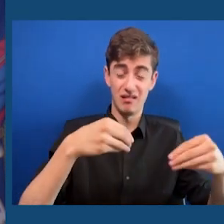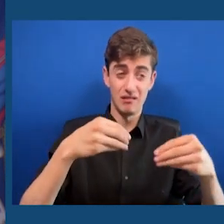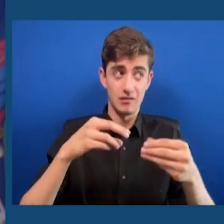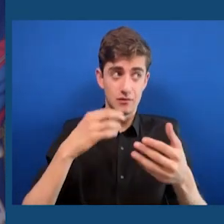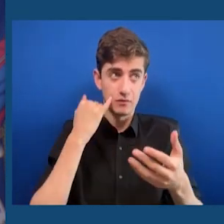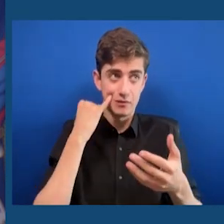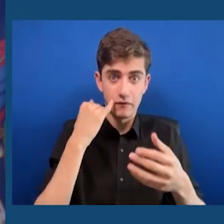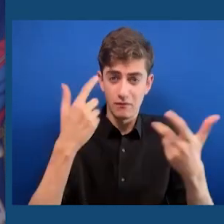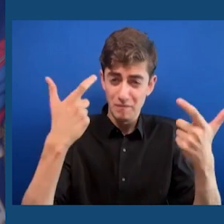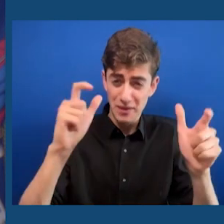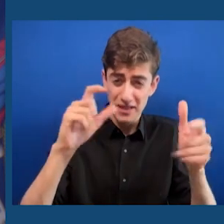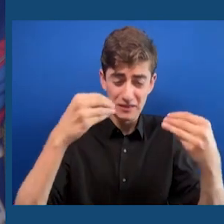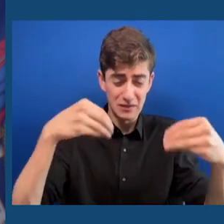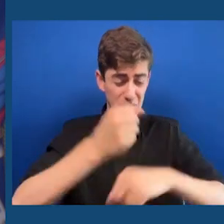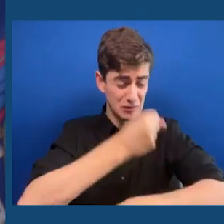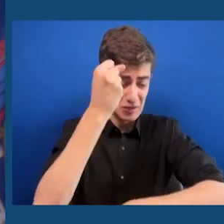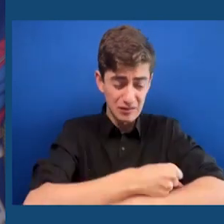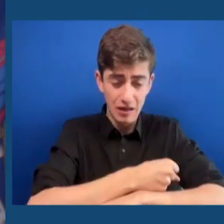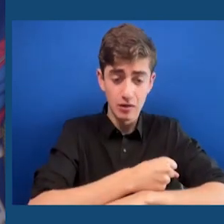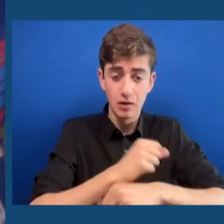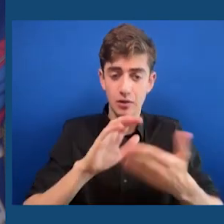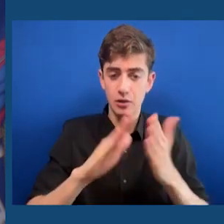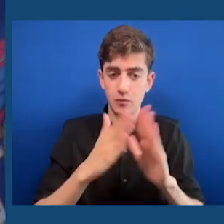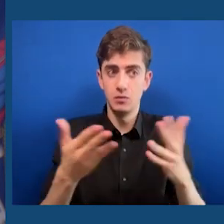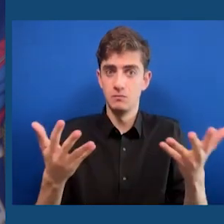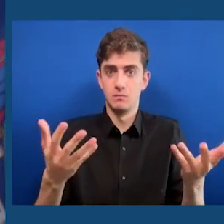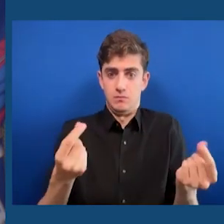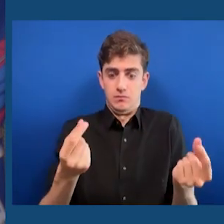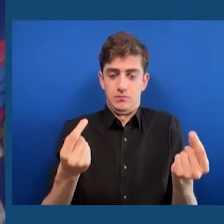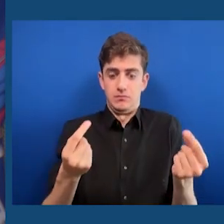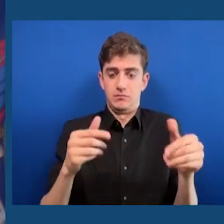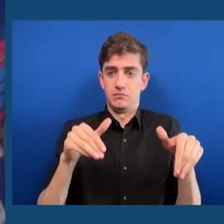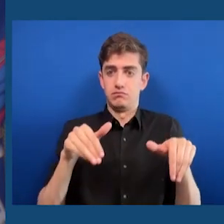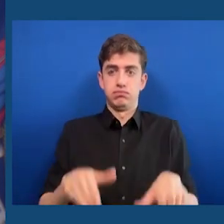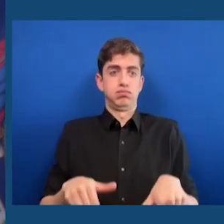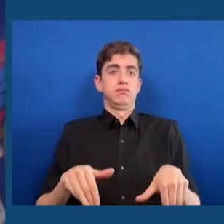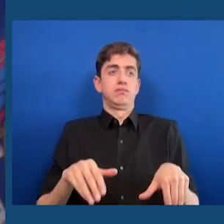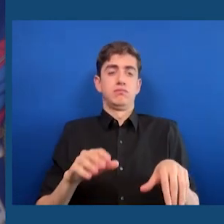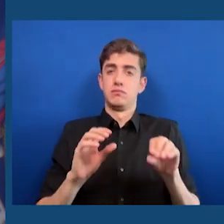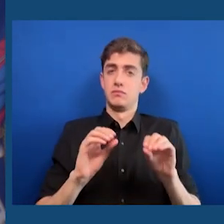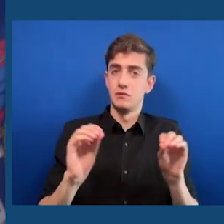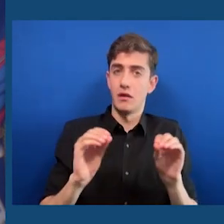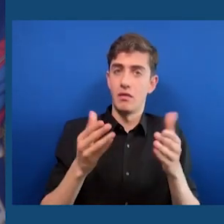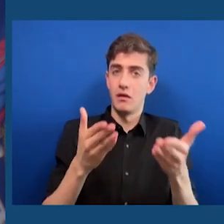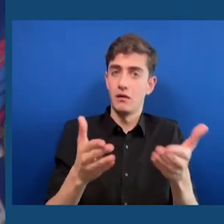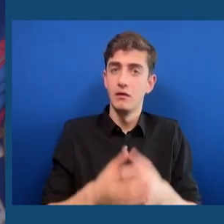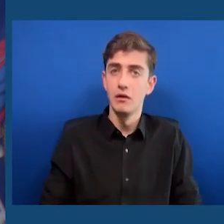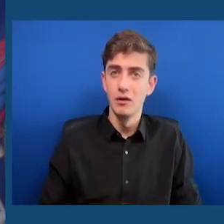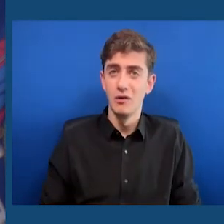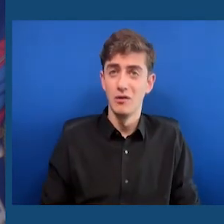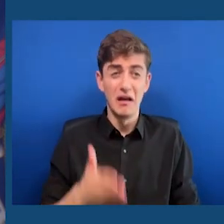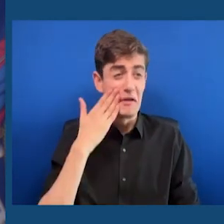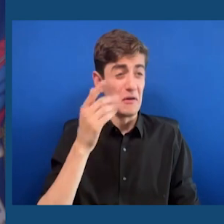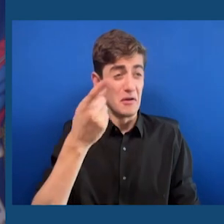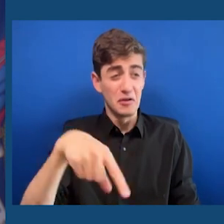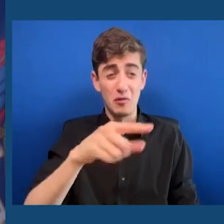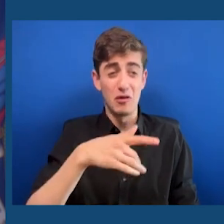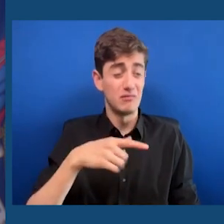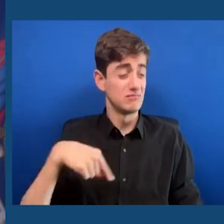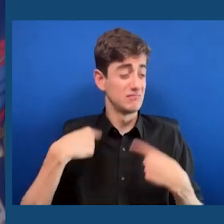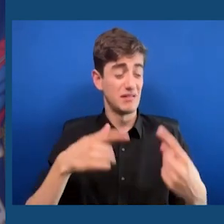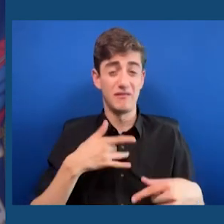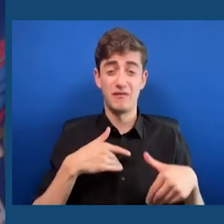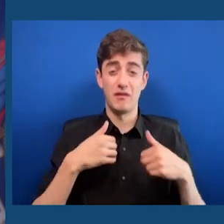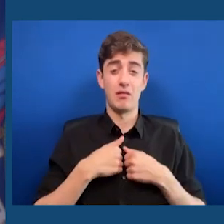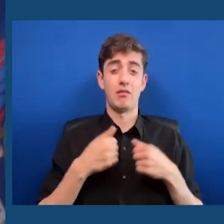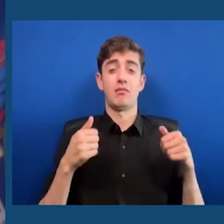frustrating. So I know how it felt. You felt powerless, hopeless, and under siege. And every time we had those